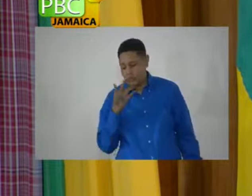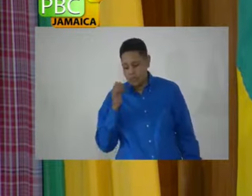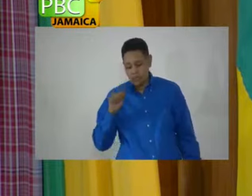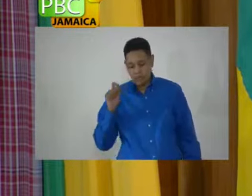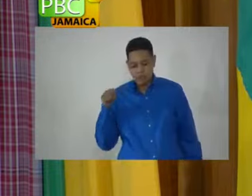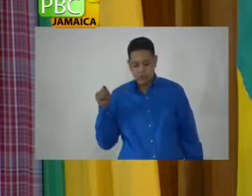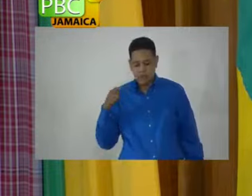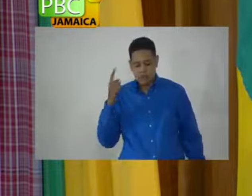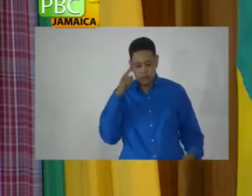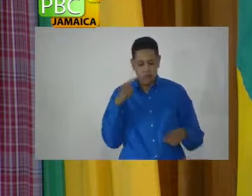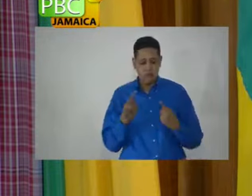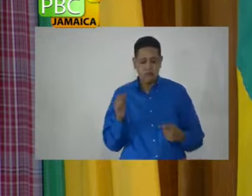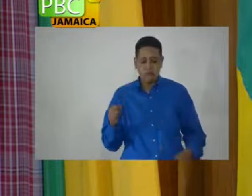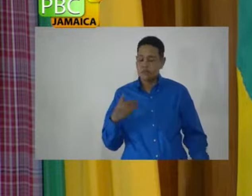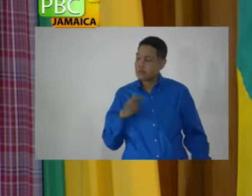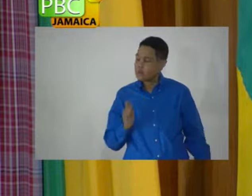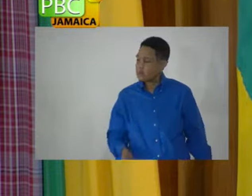favour?